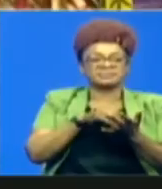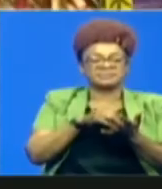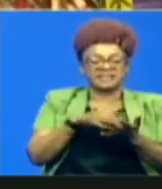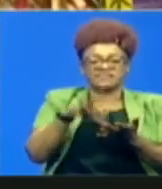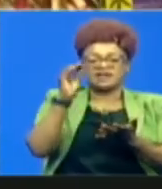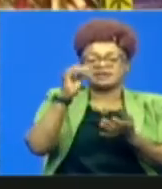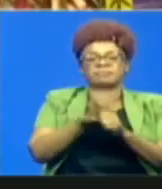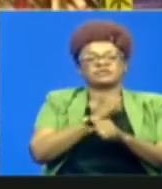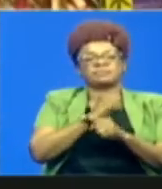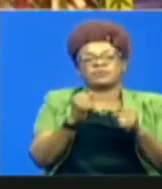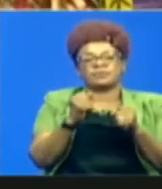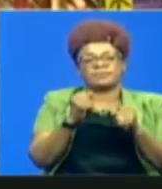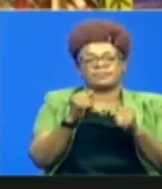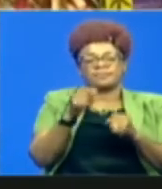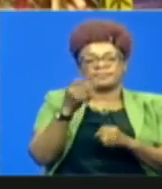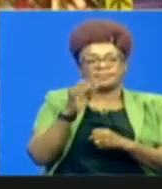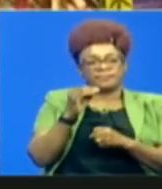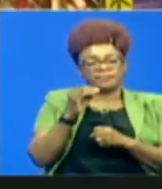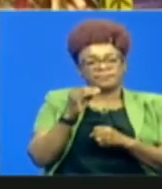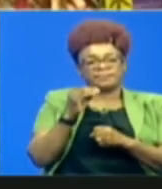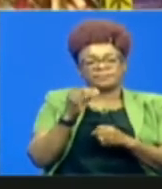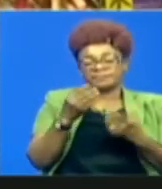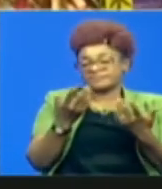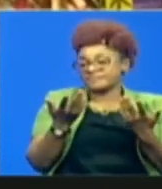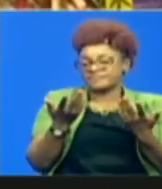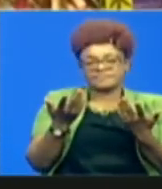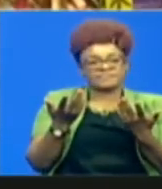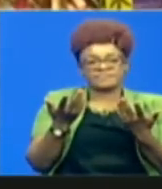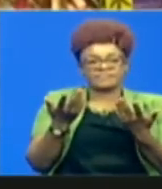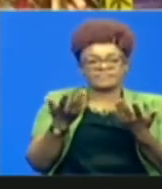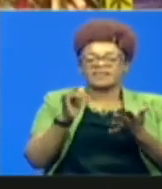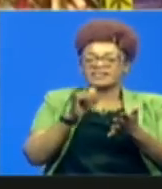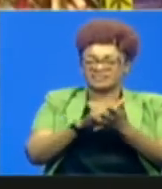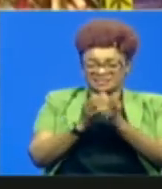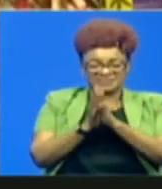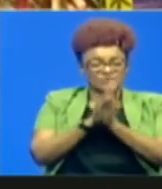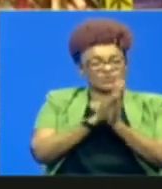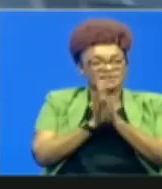find. But yeah, that's the story.